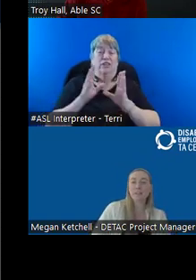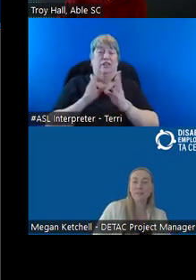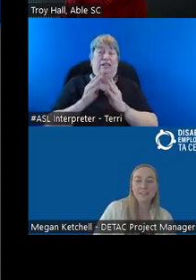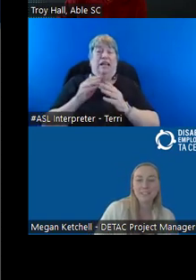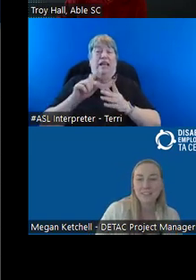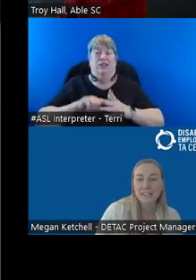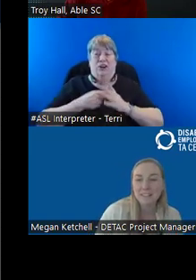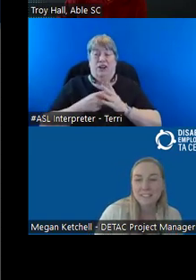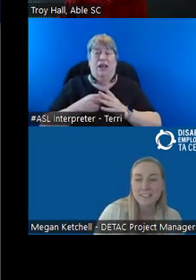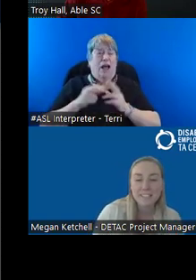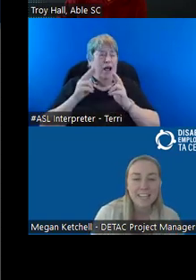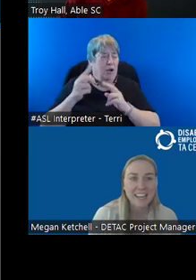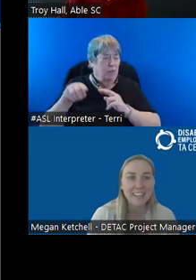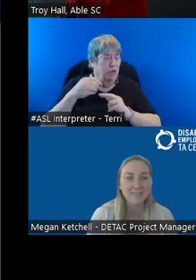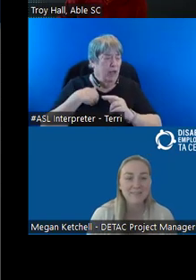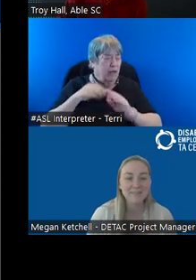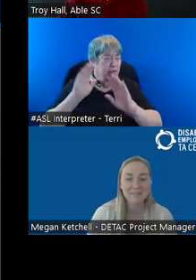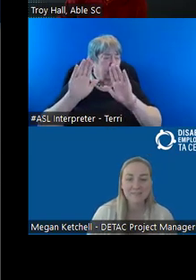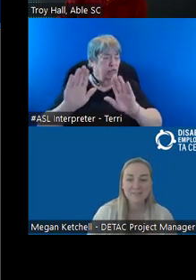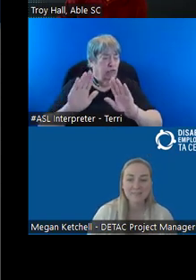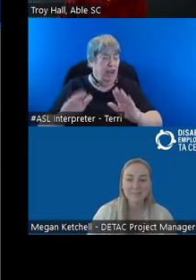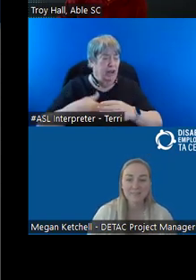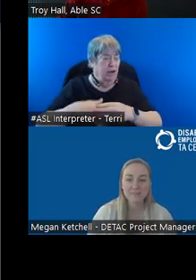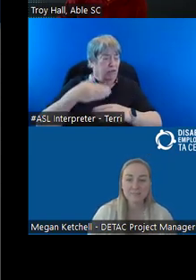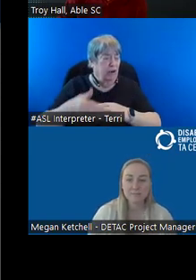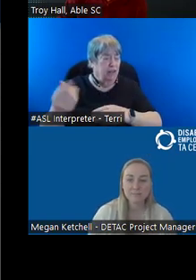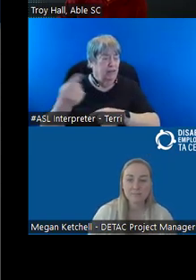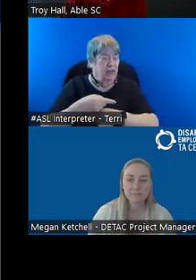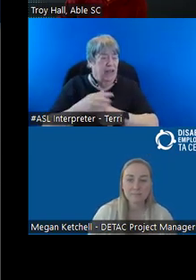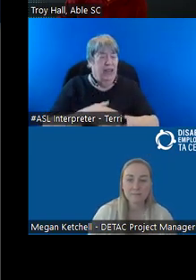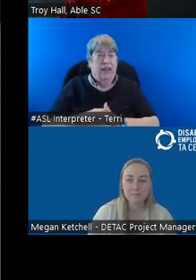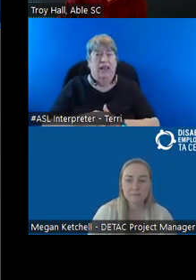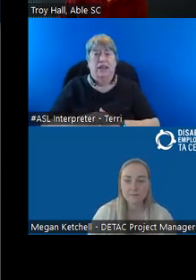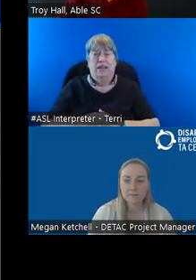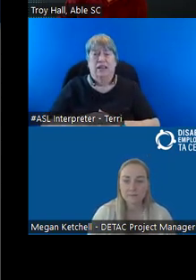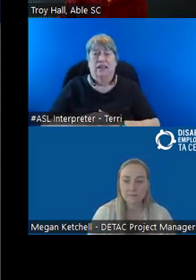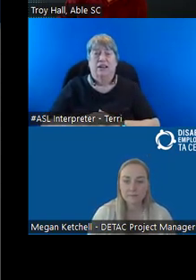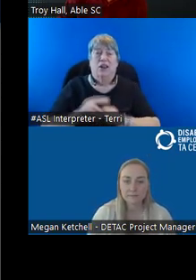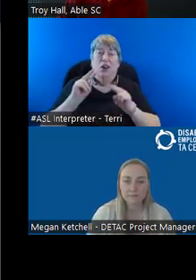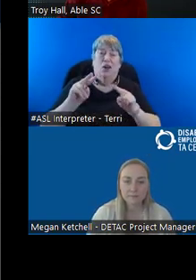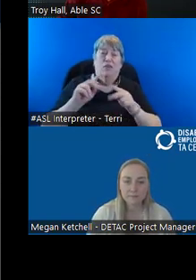Hope everyone has a great rest of your day. Thanks, everybody. Looking forward to next time.